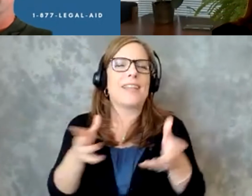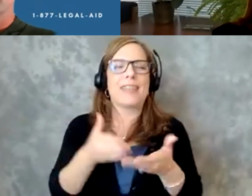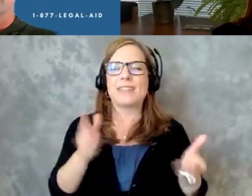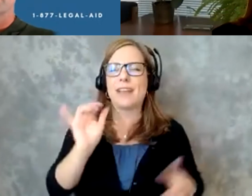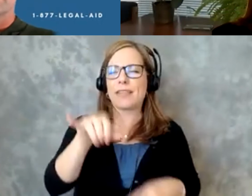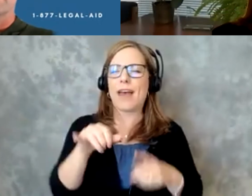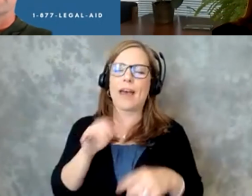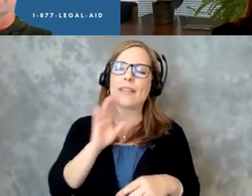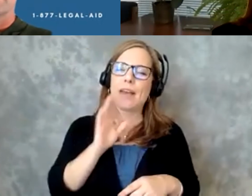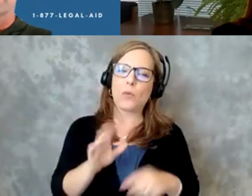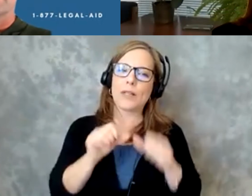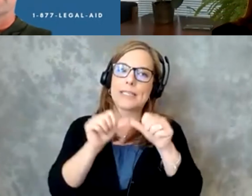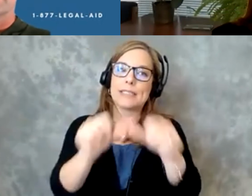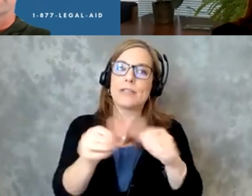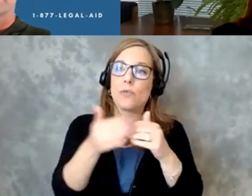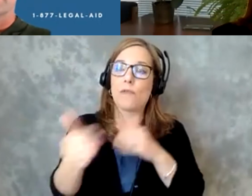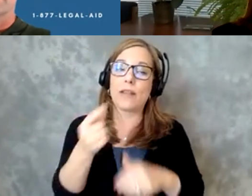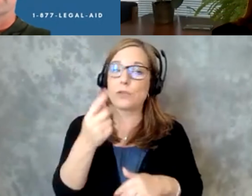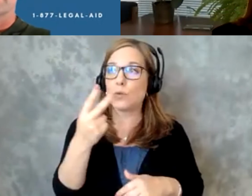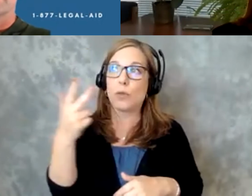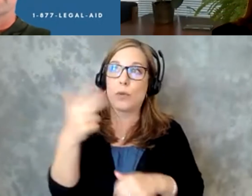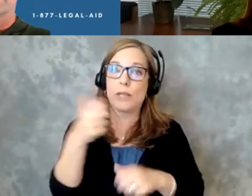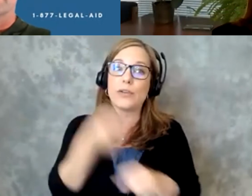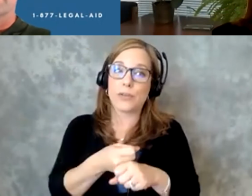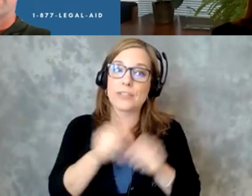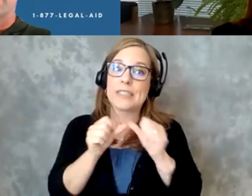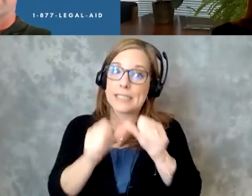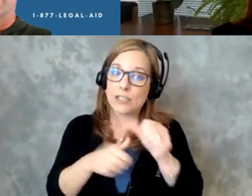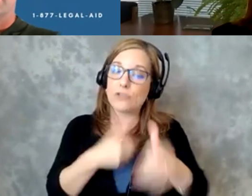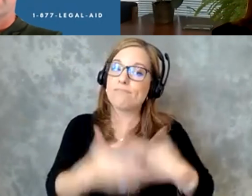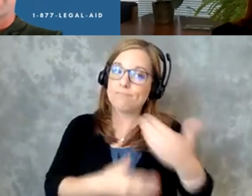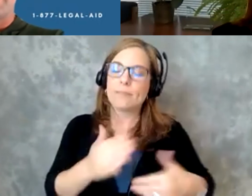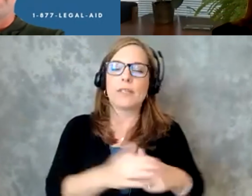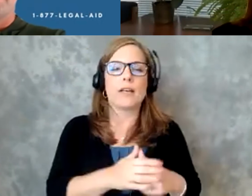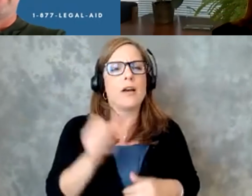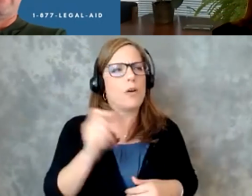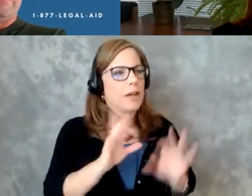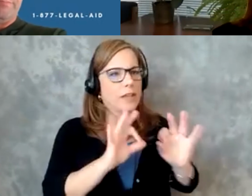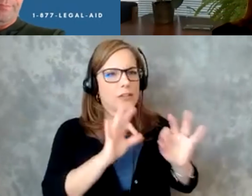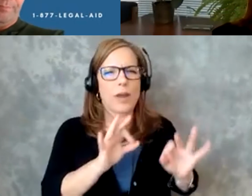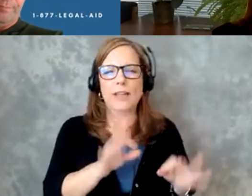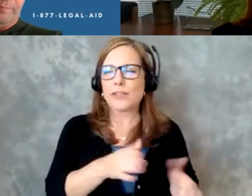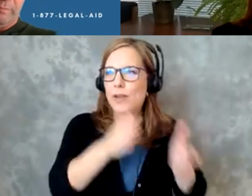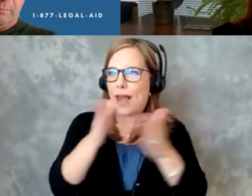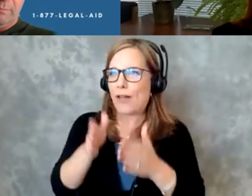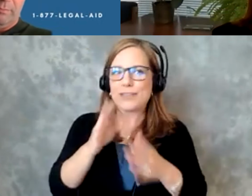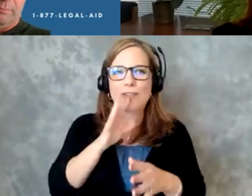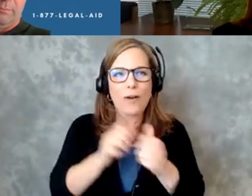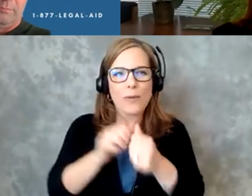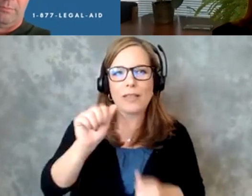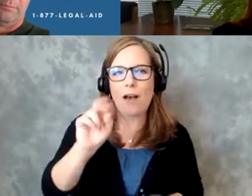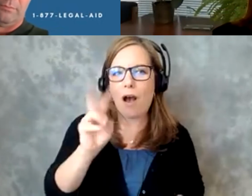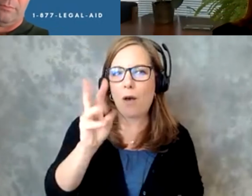years. Great, thank you. I'm going to jump to Anwar, sort of follow up on that from your perspective, as having worked with a lot of plans and been